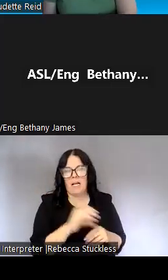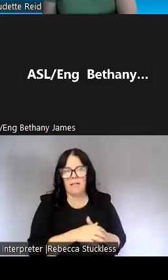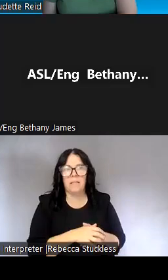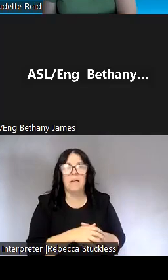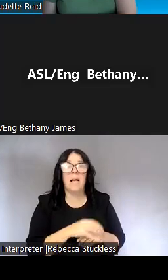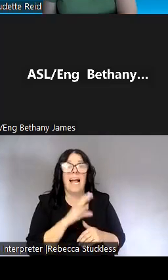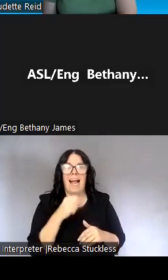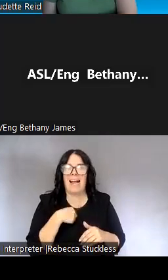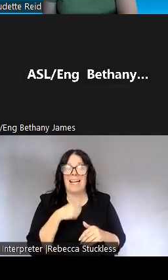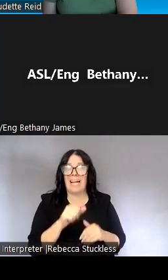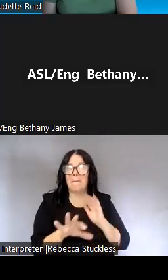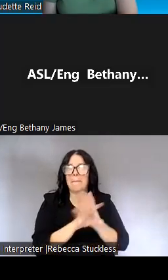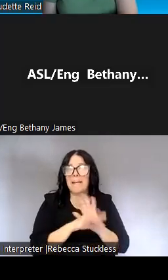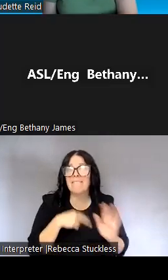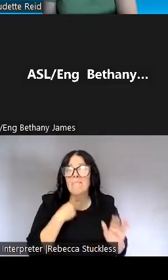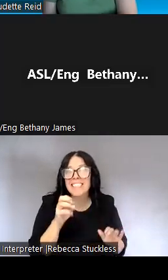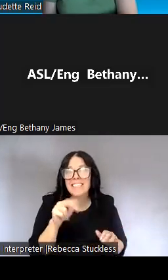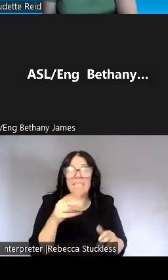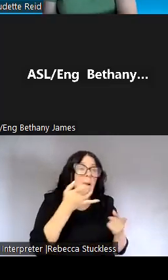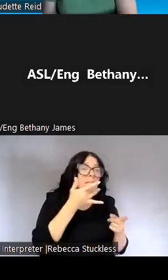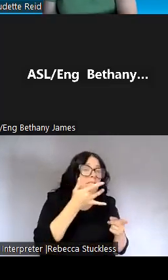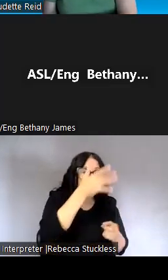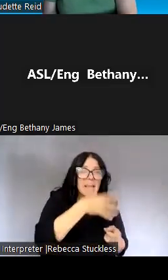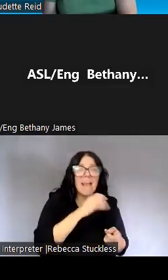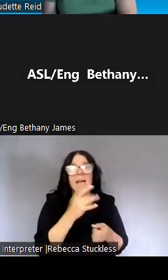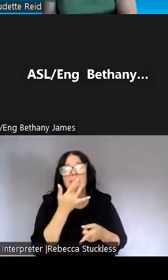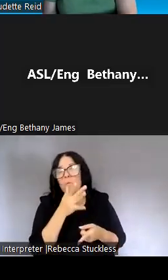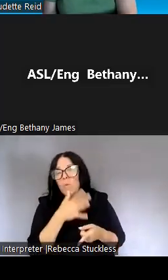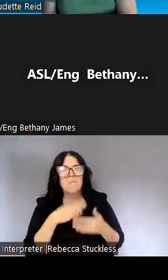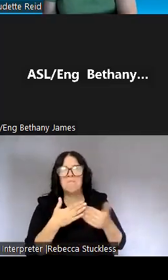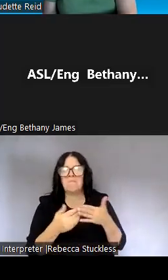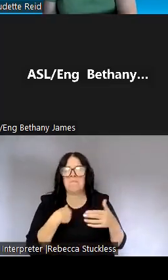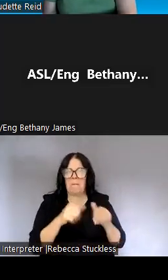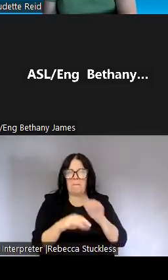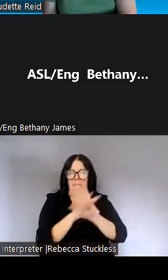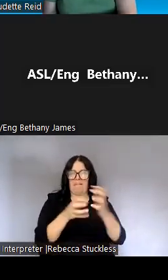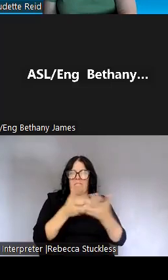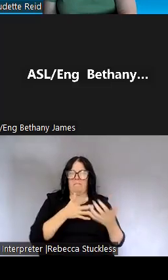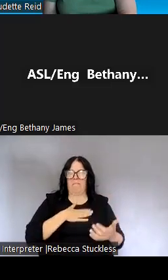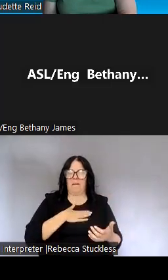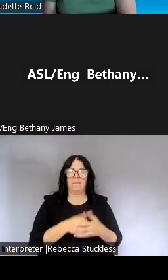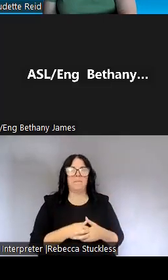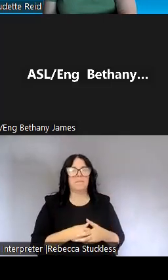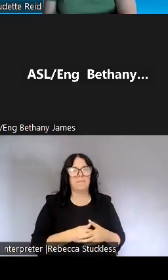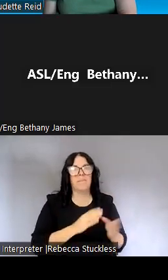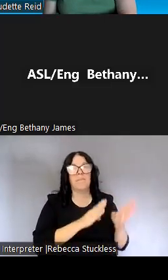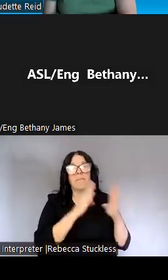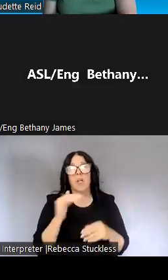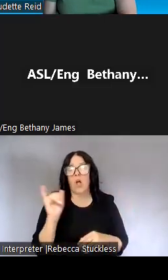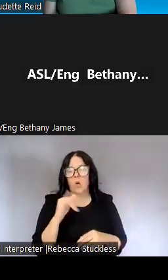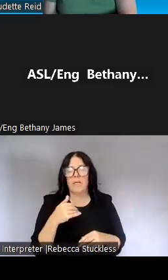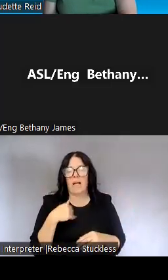voice for this speech feedback. Now, there also is VoiceOver with Braille, and